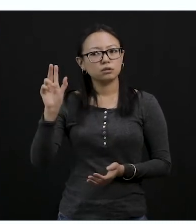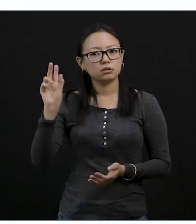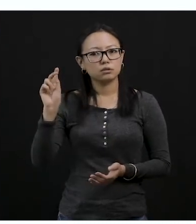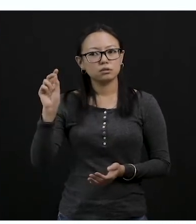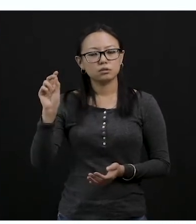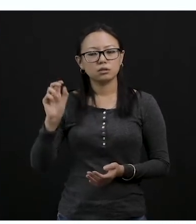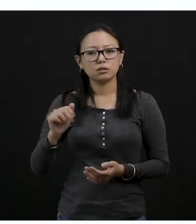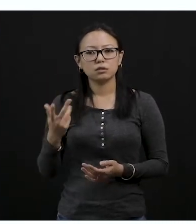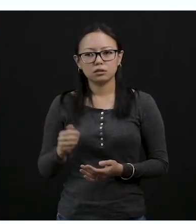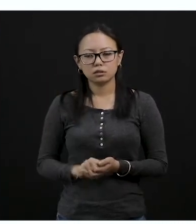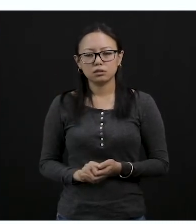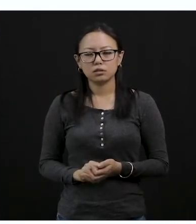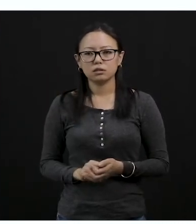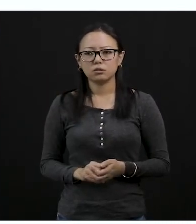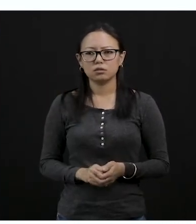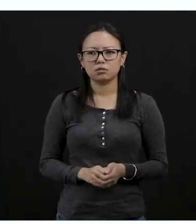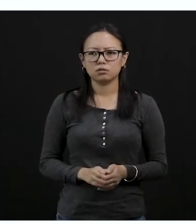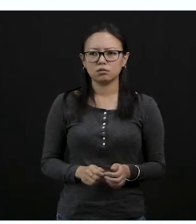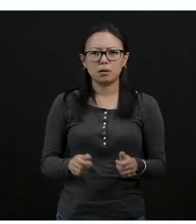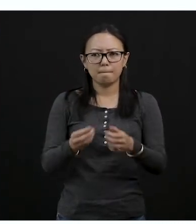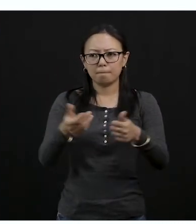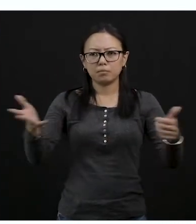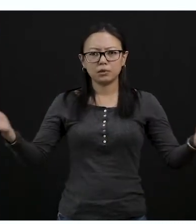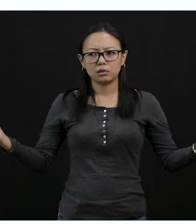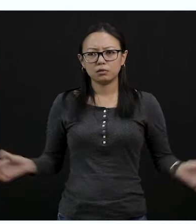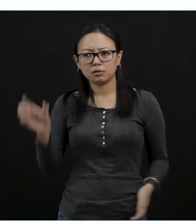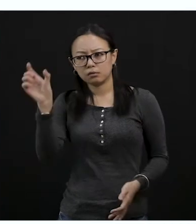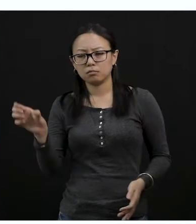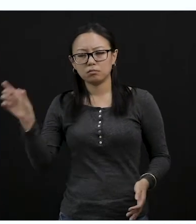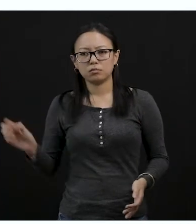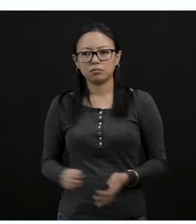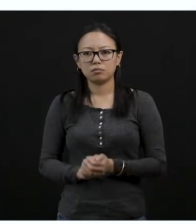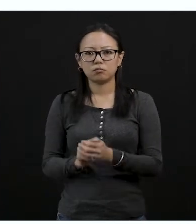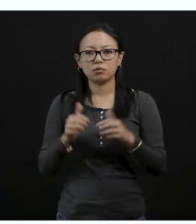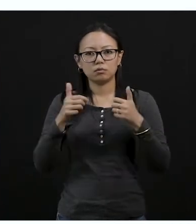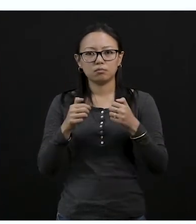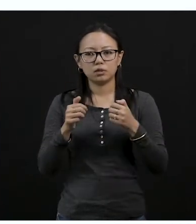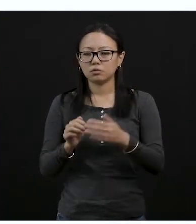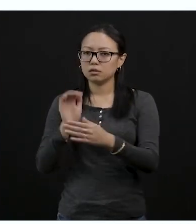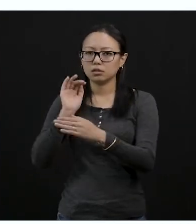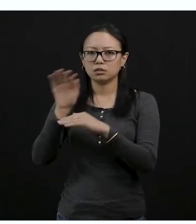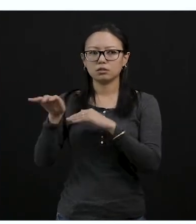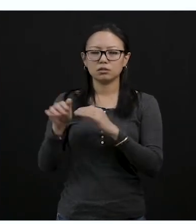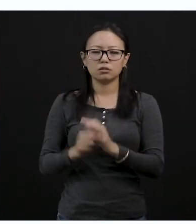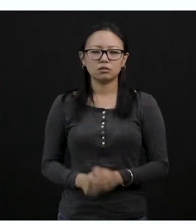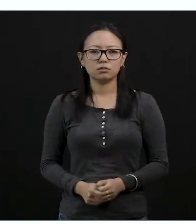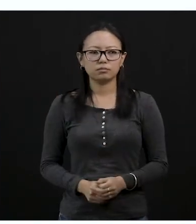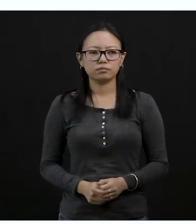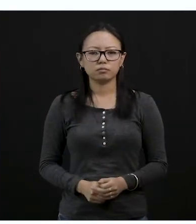to a large number of people. So that is communication. So in short, I can tell you